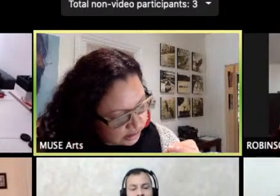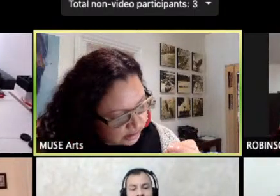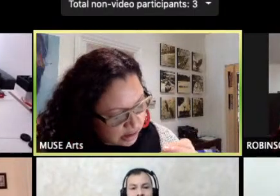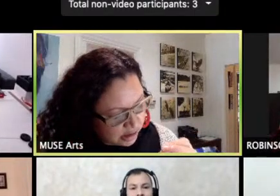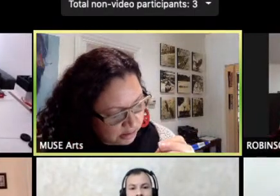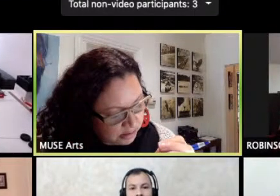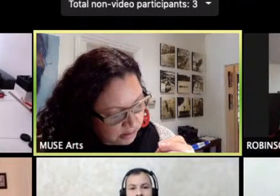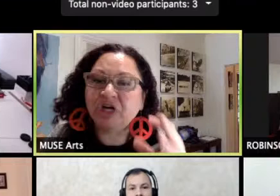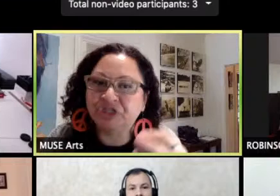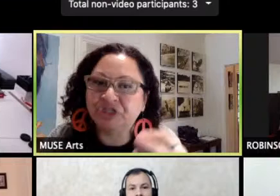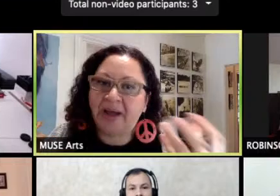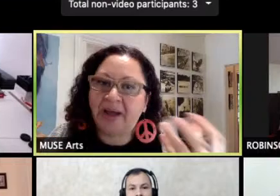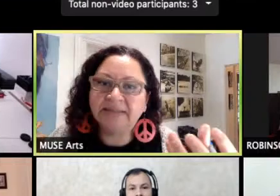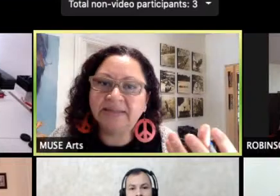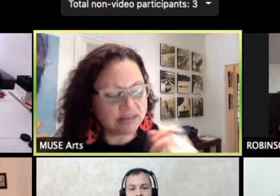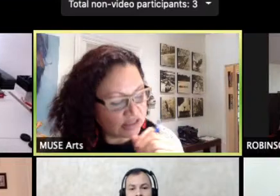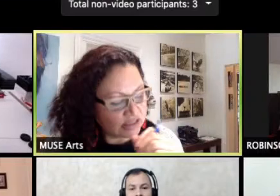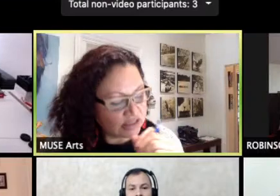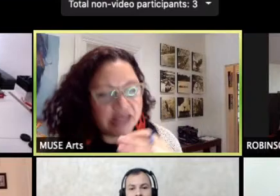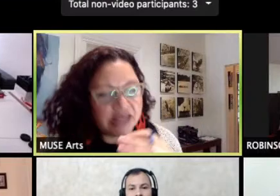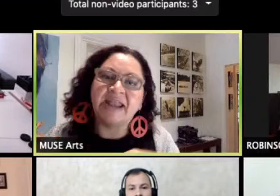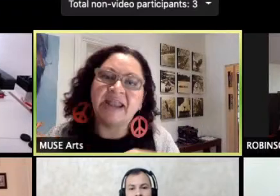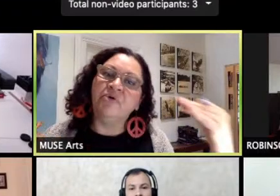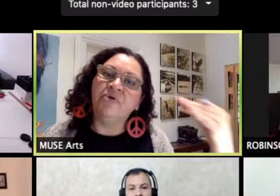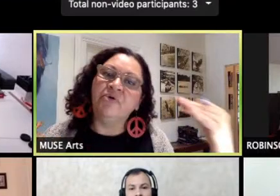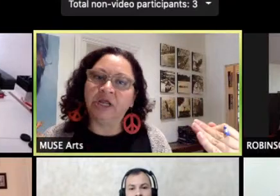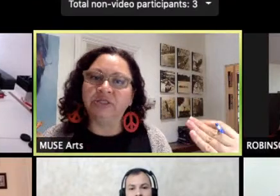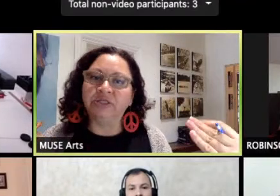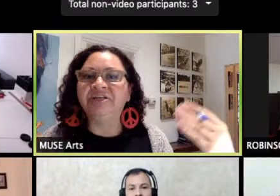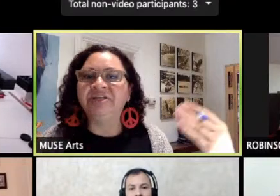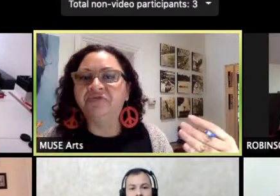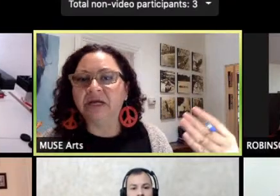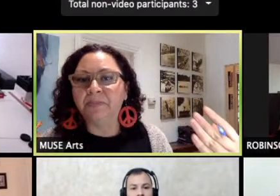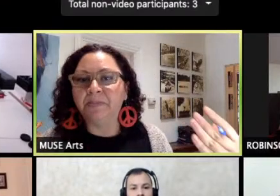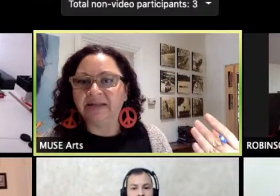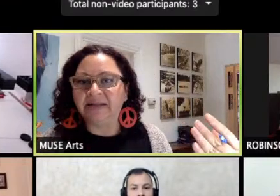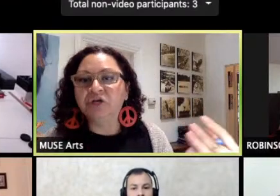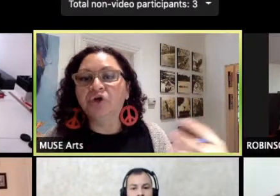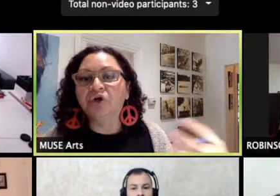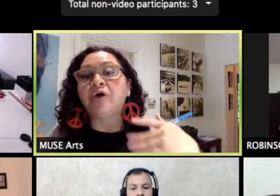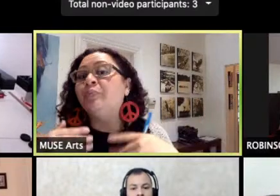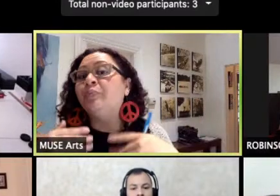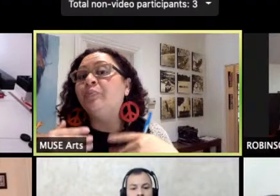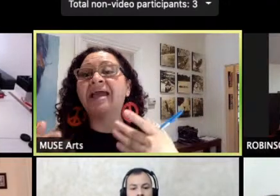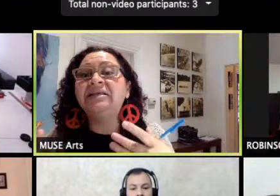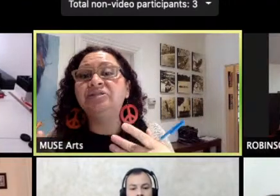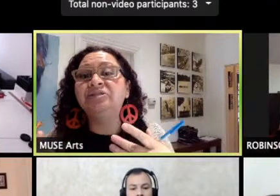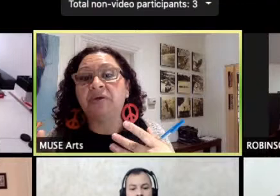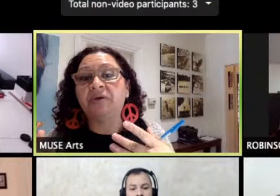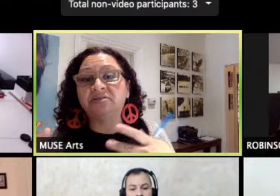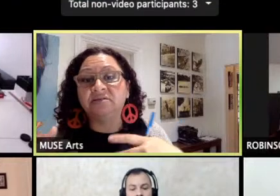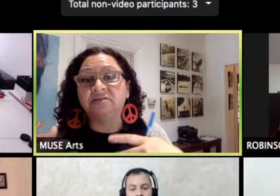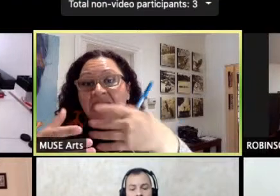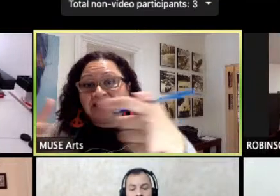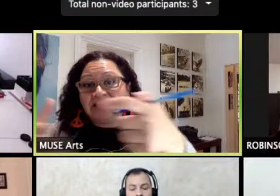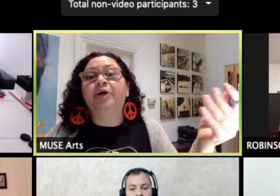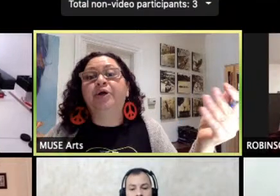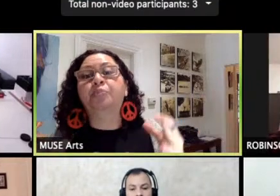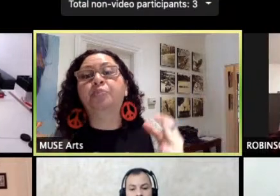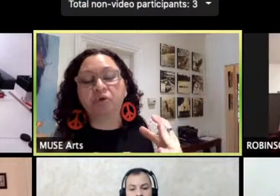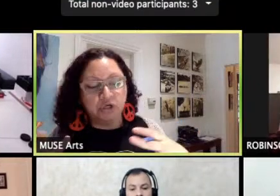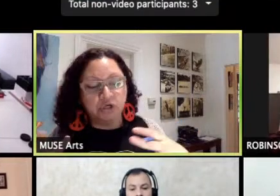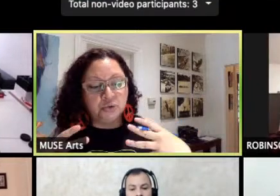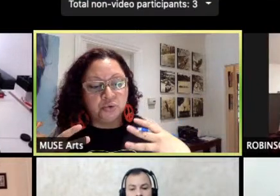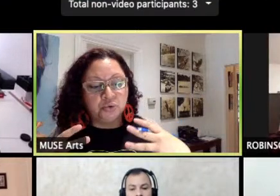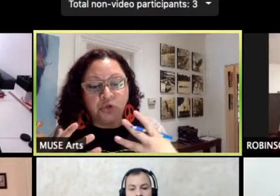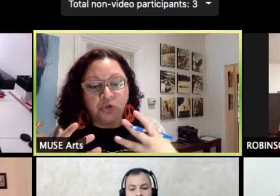martial bands, and then I move on into symphonic bands. When you play an instrument and as a group, you play